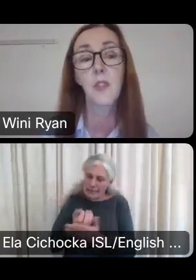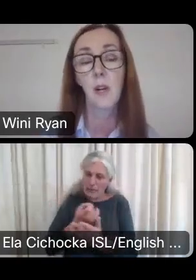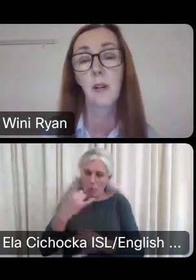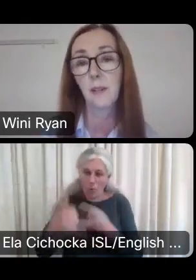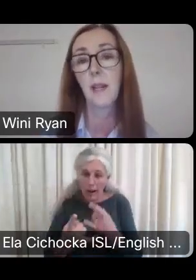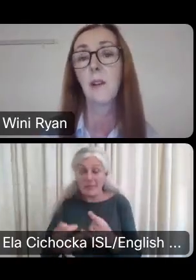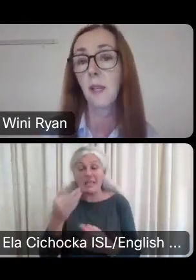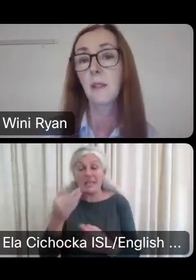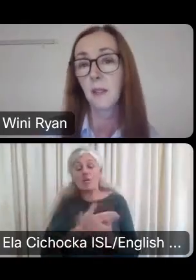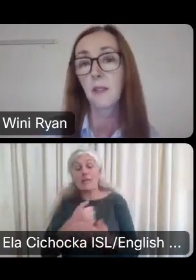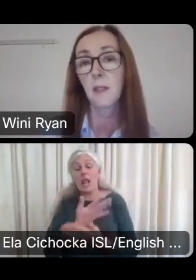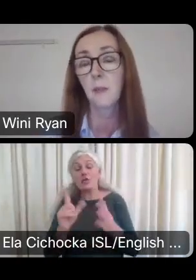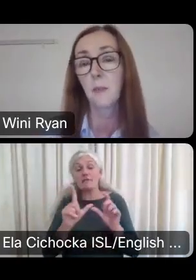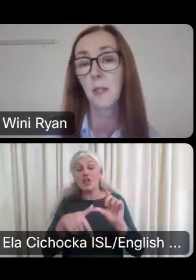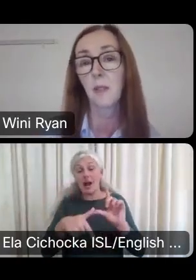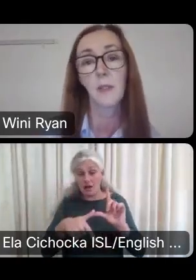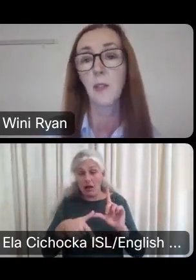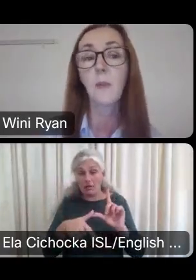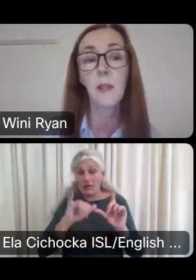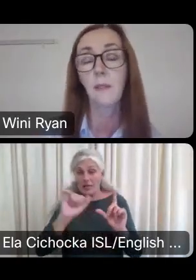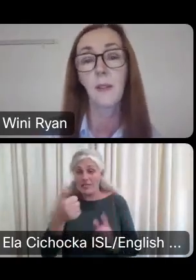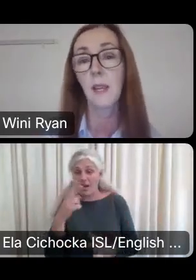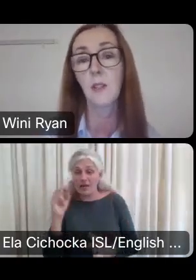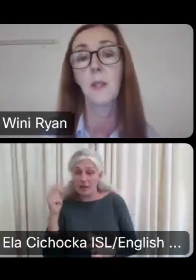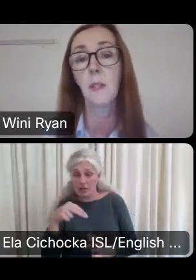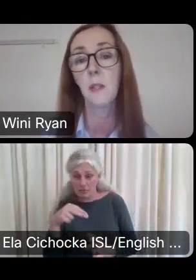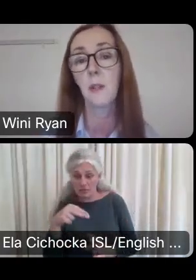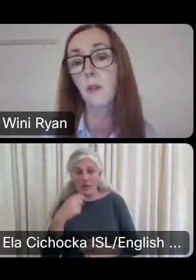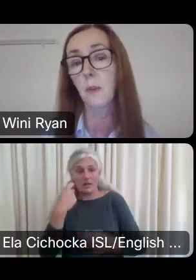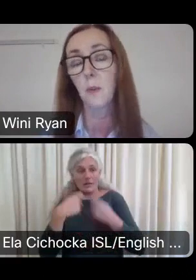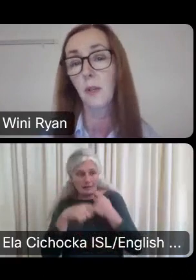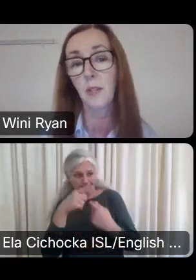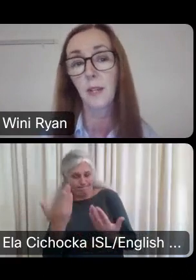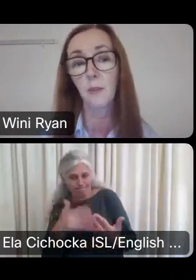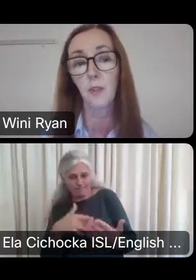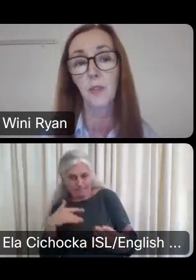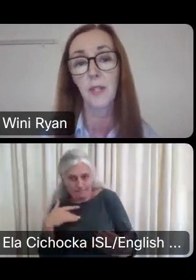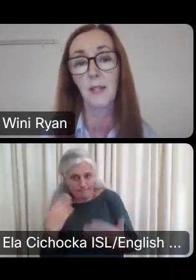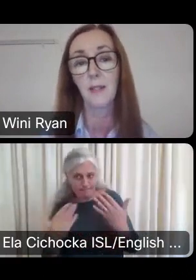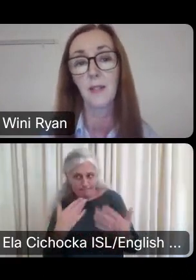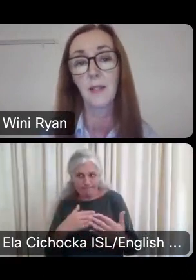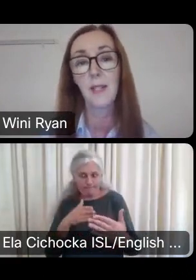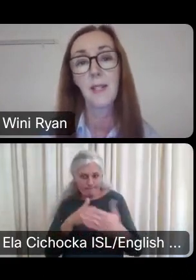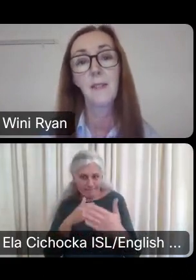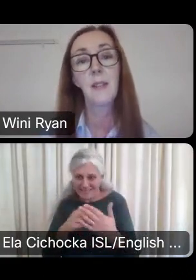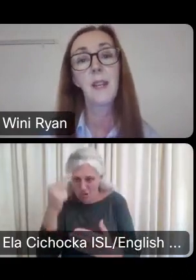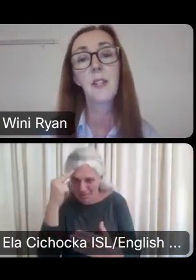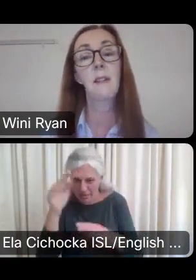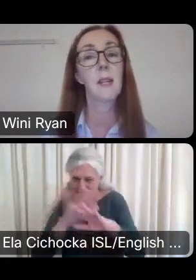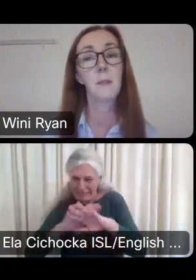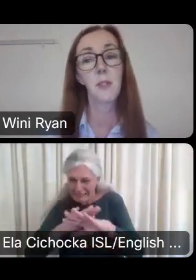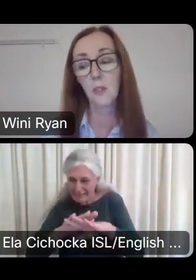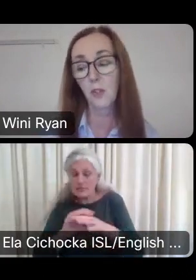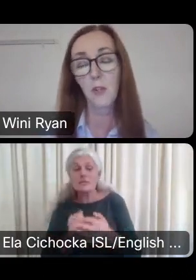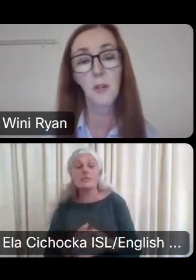of jargon, that creates a distance between us. I don't feel affiliated with you if you're using words that I don't understand. The next area,